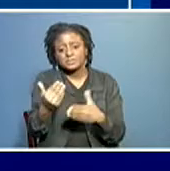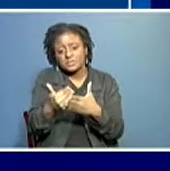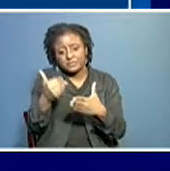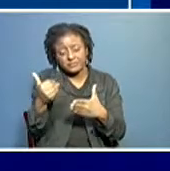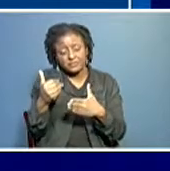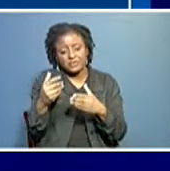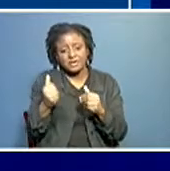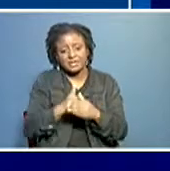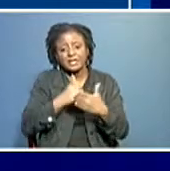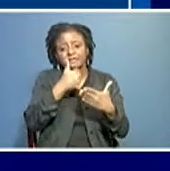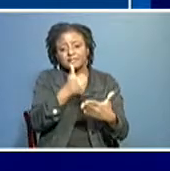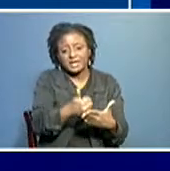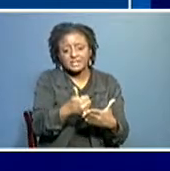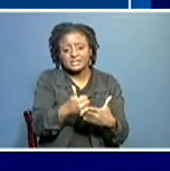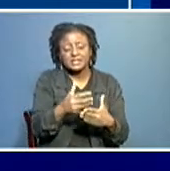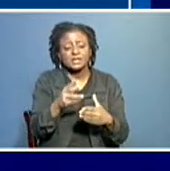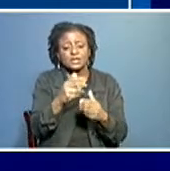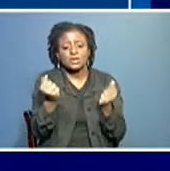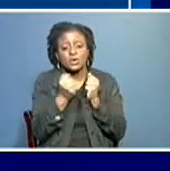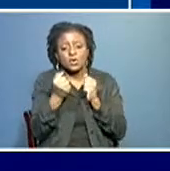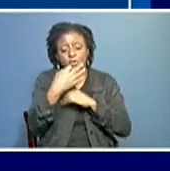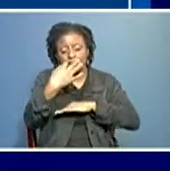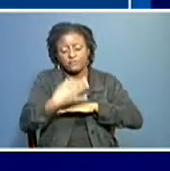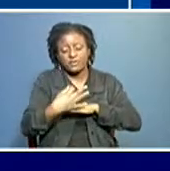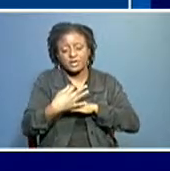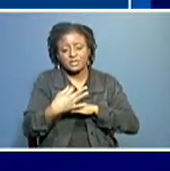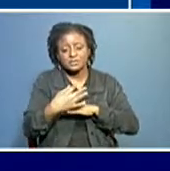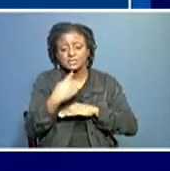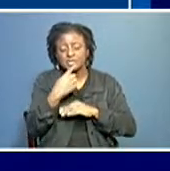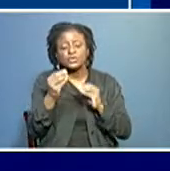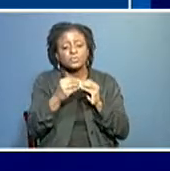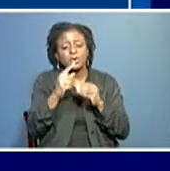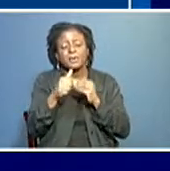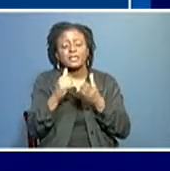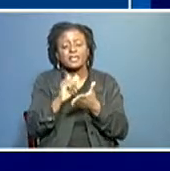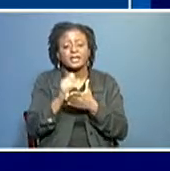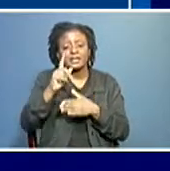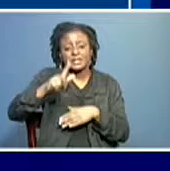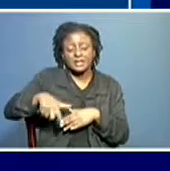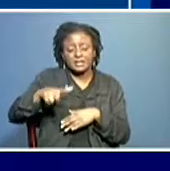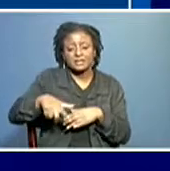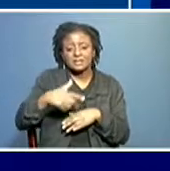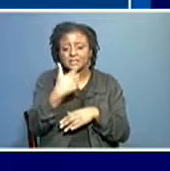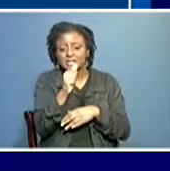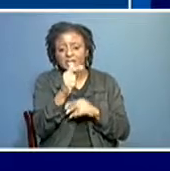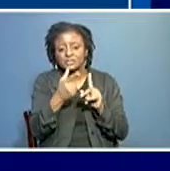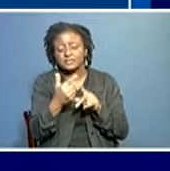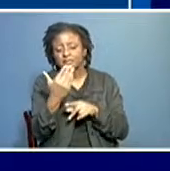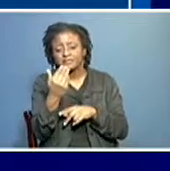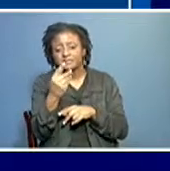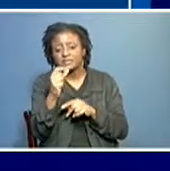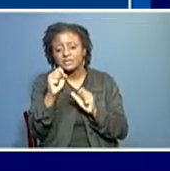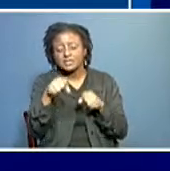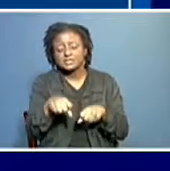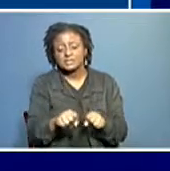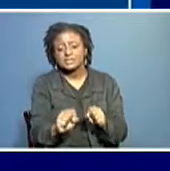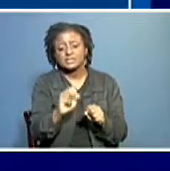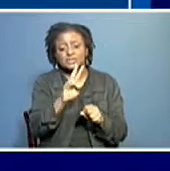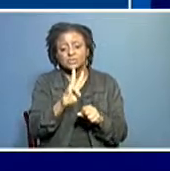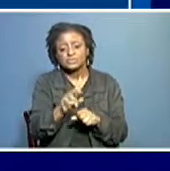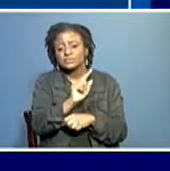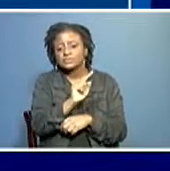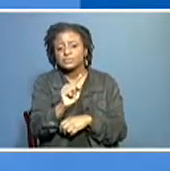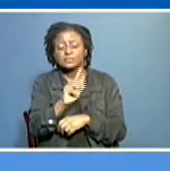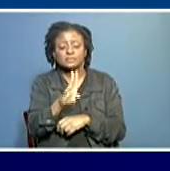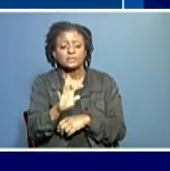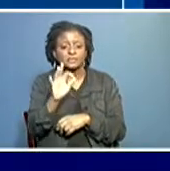cold front. We'll tell you more about that later in the newscast. High tide, that's going to be at 10:31 in the morning with a low tide at 4:57 in